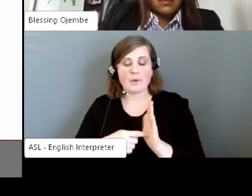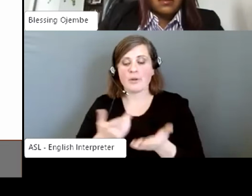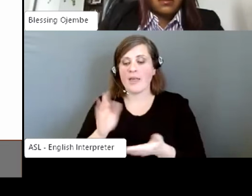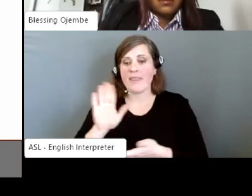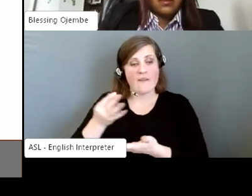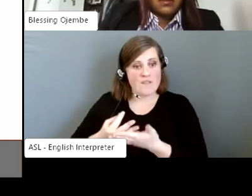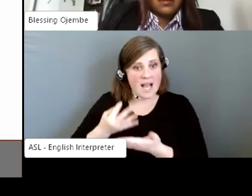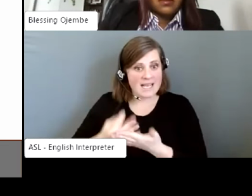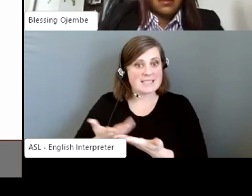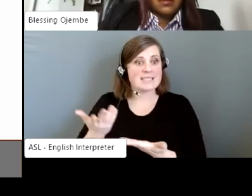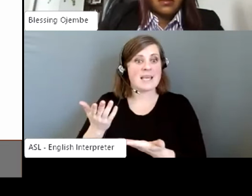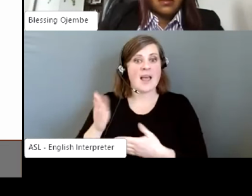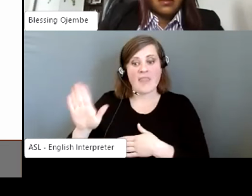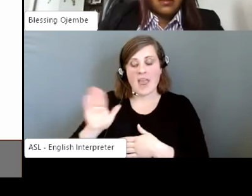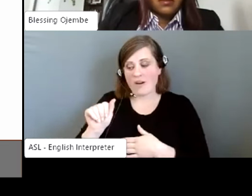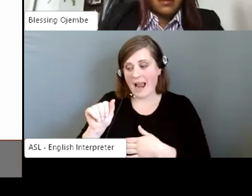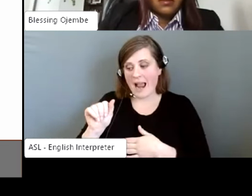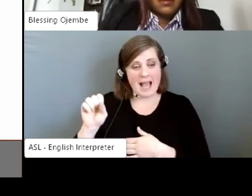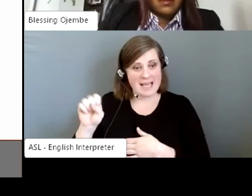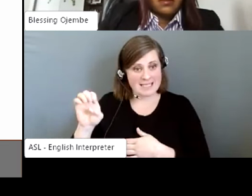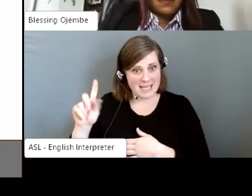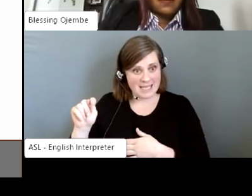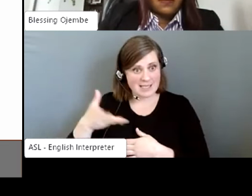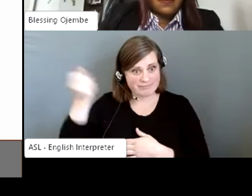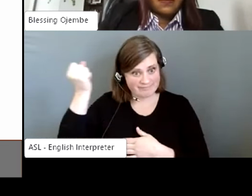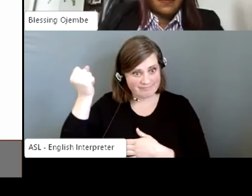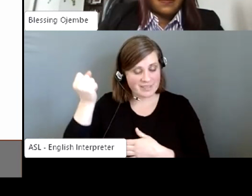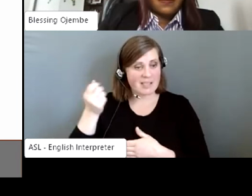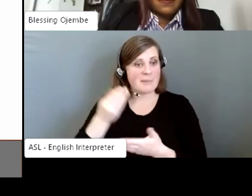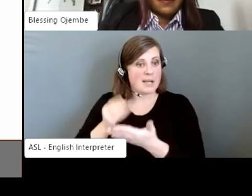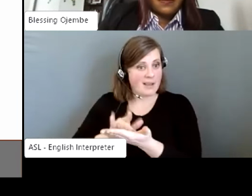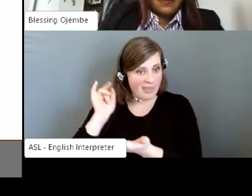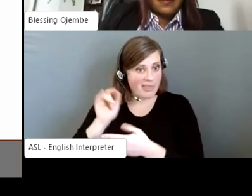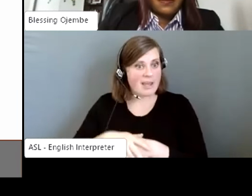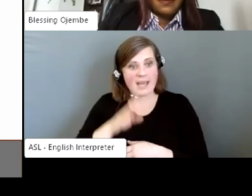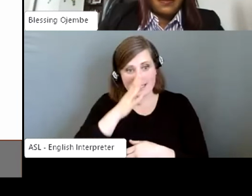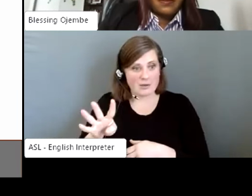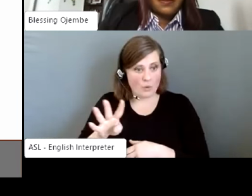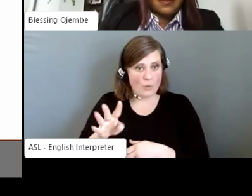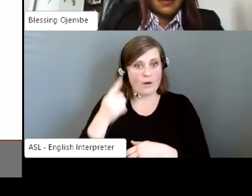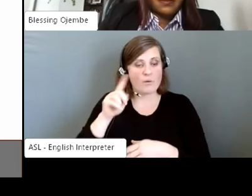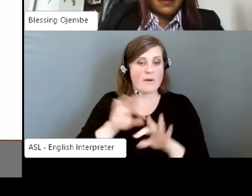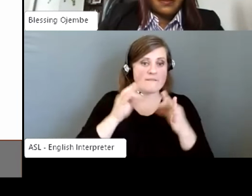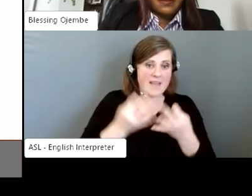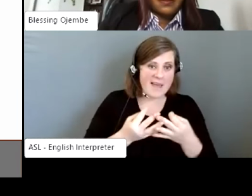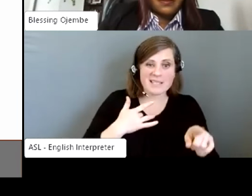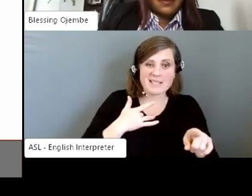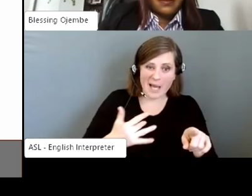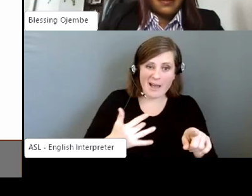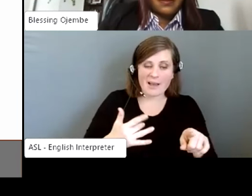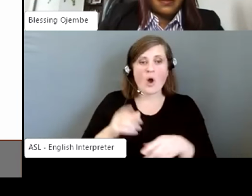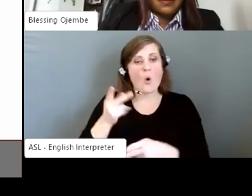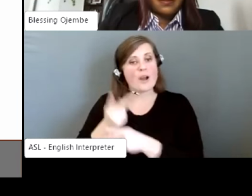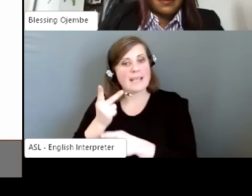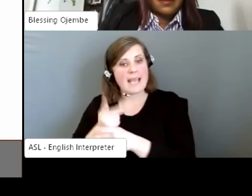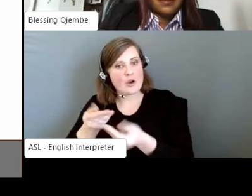finances, their assets, which is being taken away, and neglect, which often occur among families or probably caregivers who